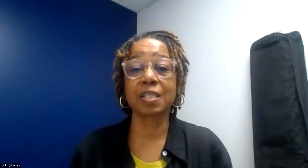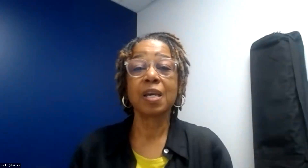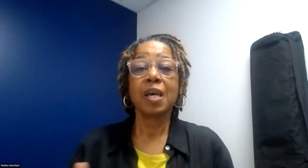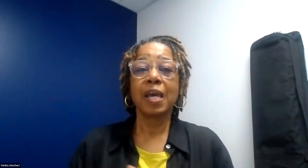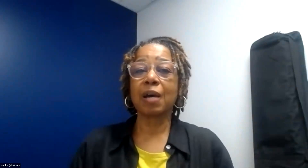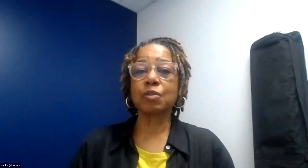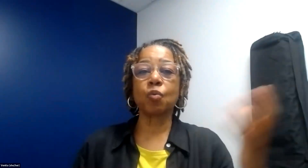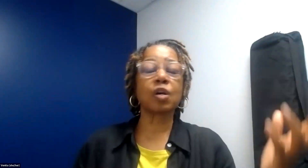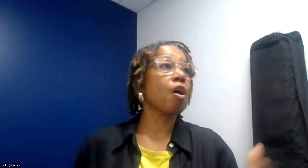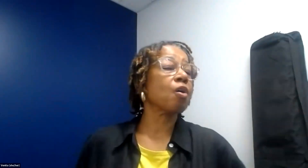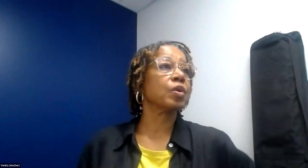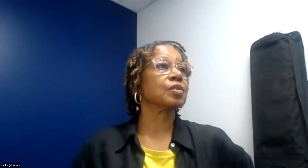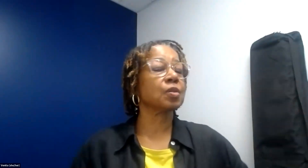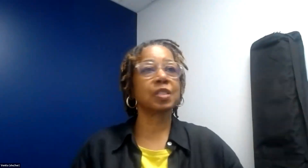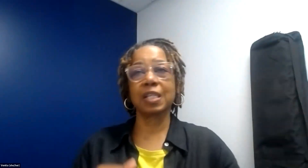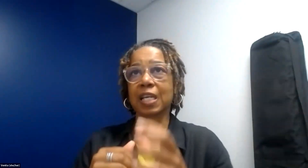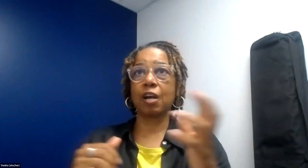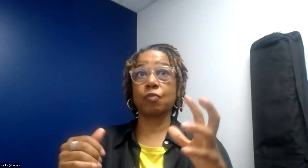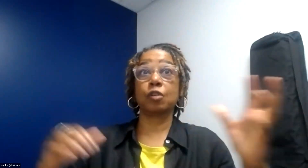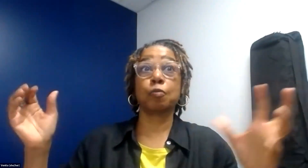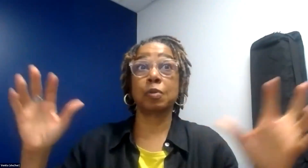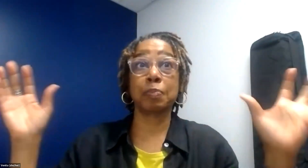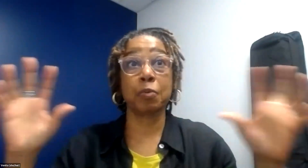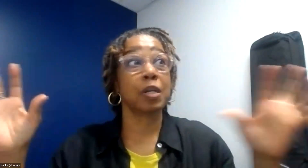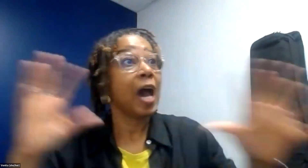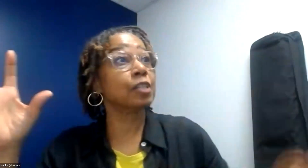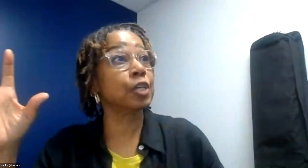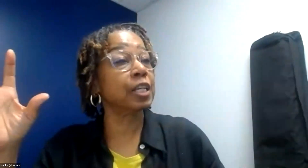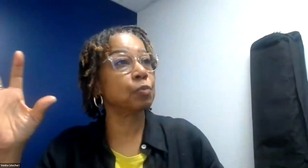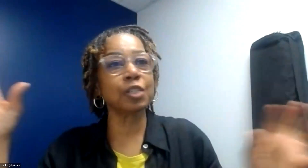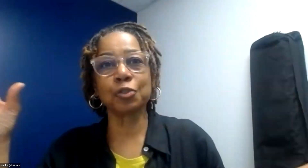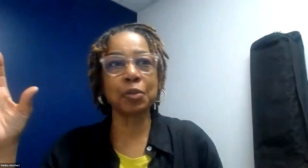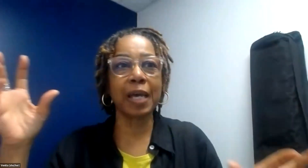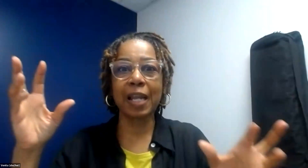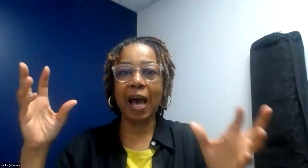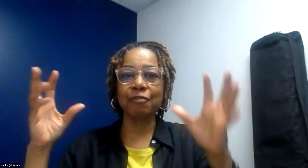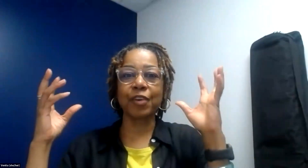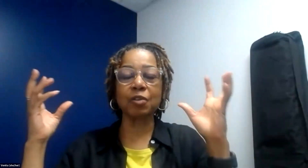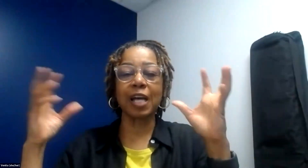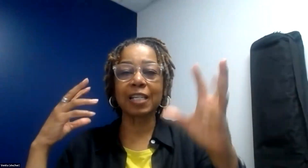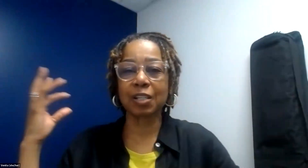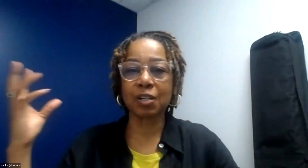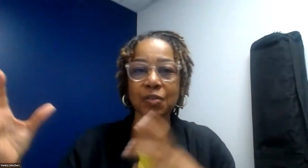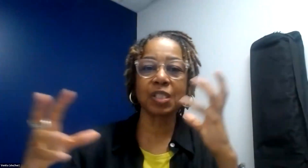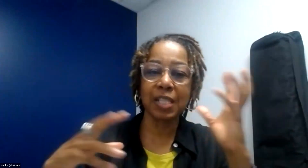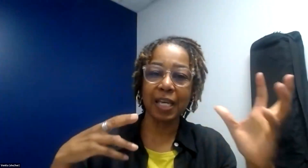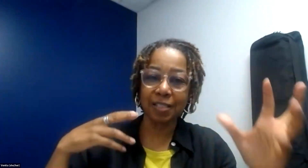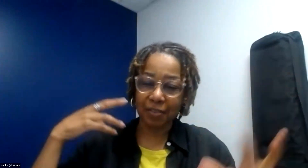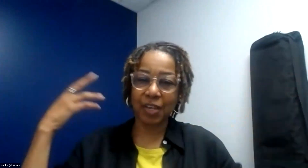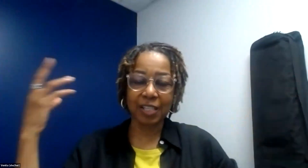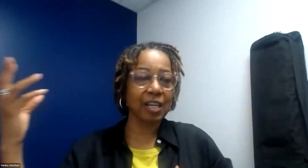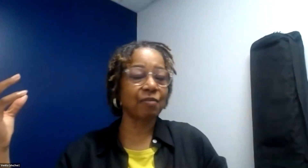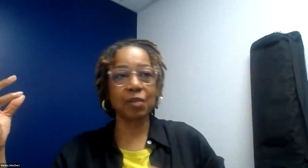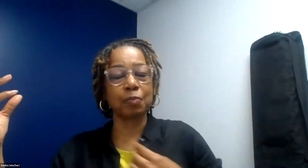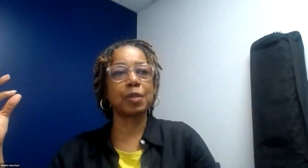behind this. And I was on one call where someone said he got COVID and people went, how did you get it? What did you do? And I felt like the days